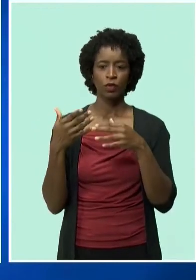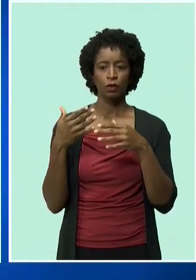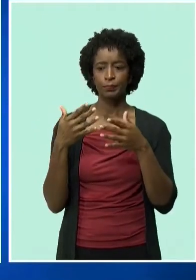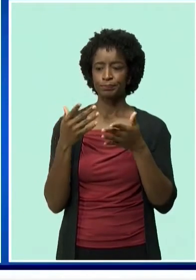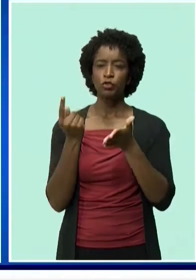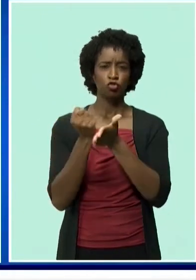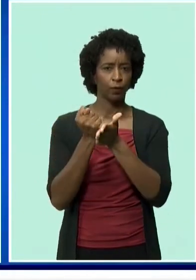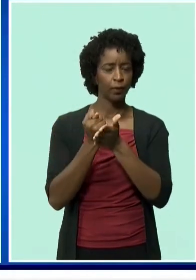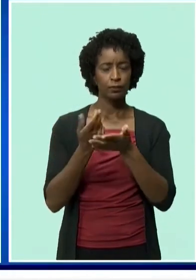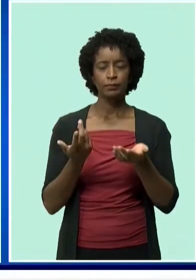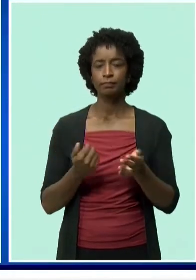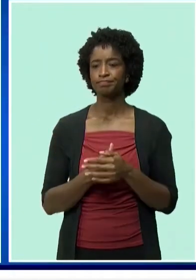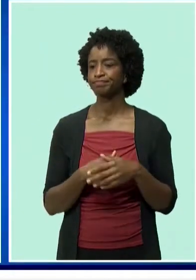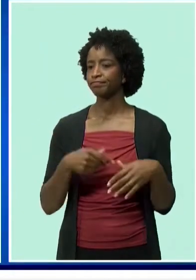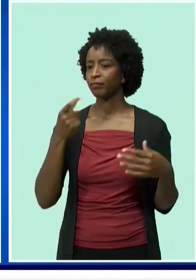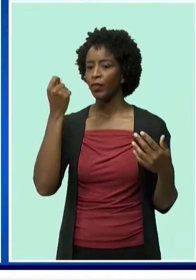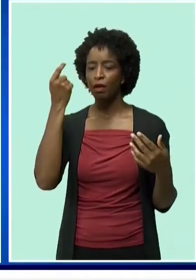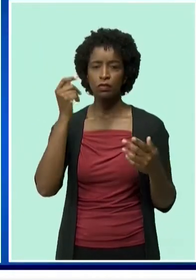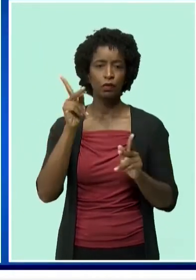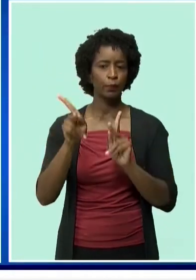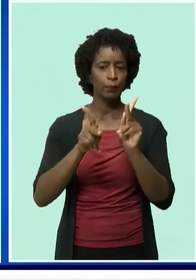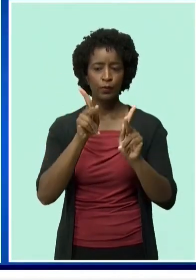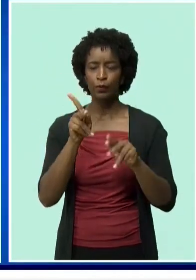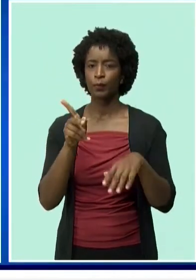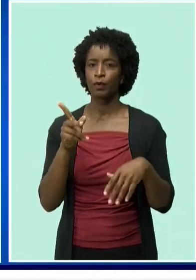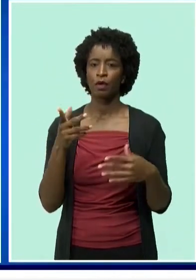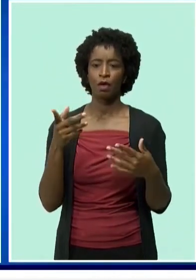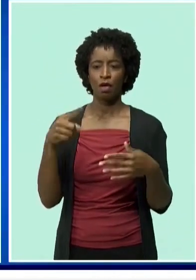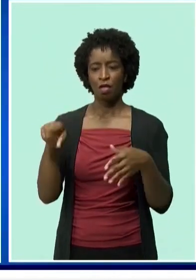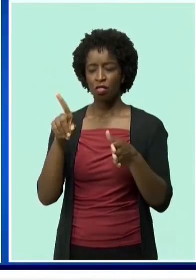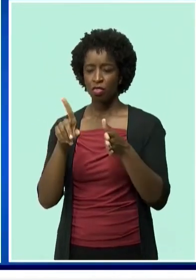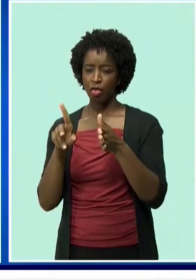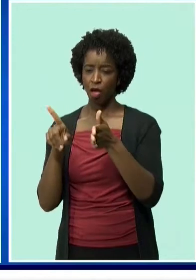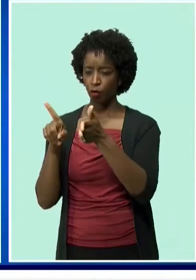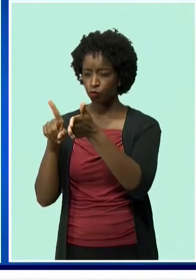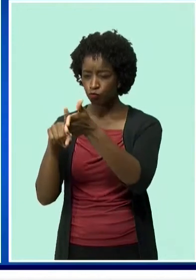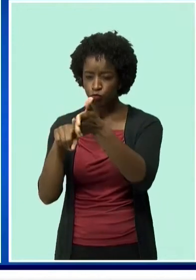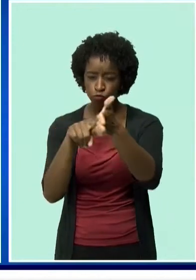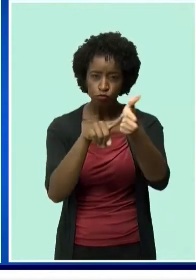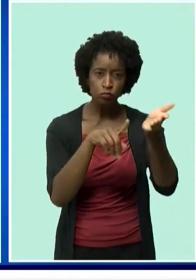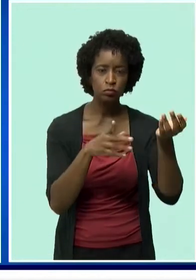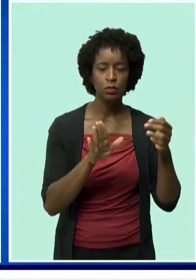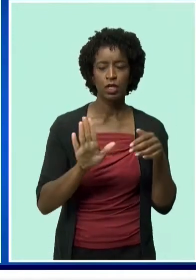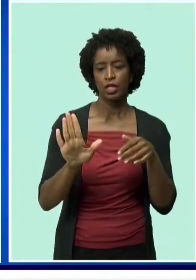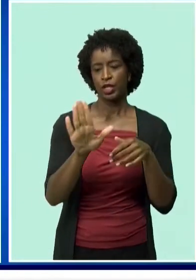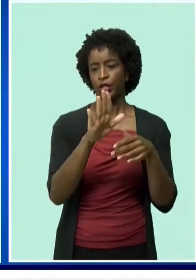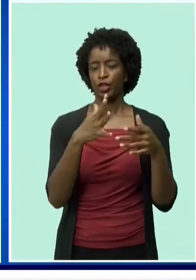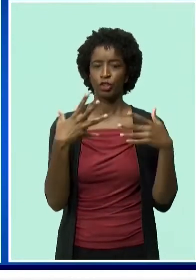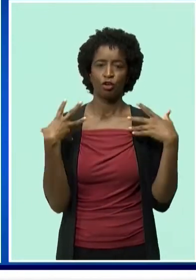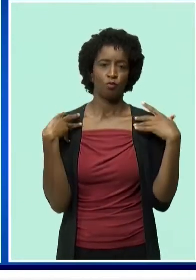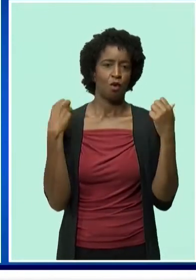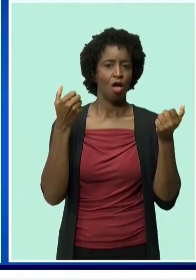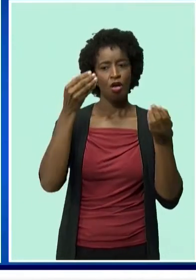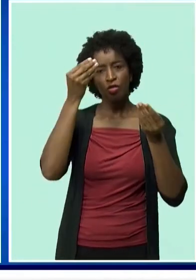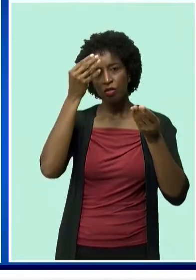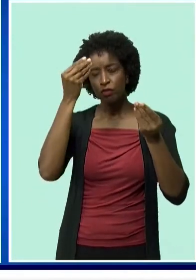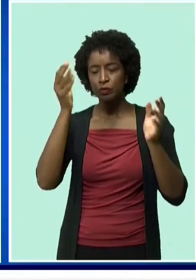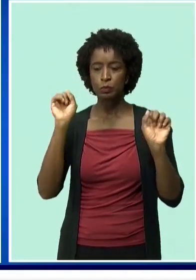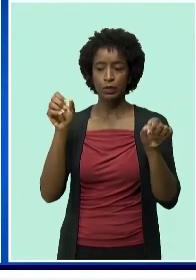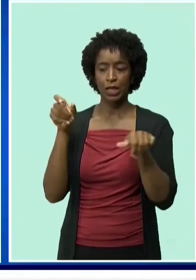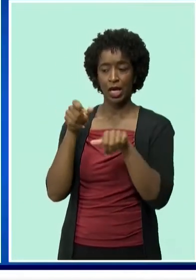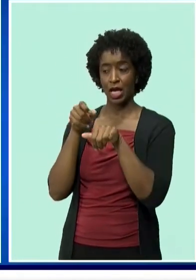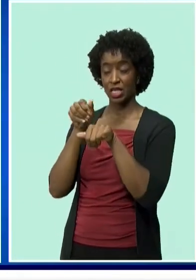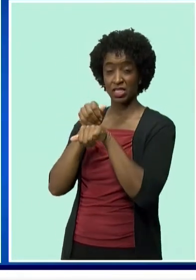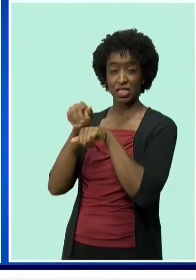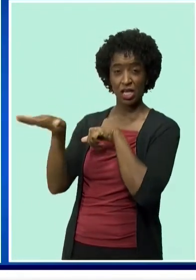tracking patients, electronic platforms so that patients can send their health data using their smartphones or even